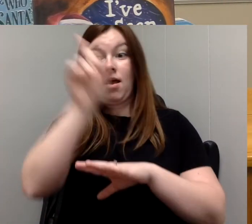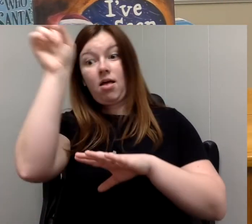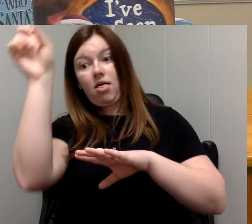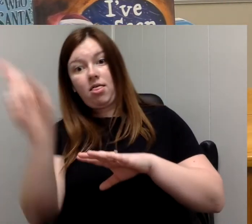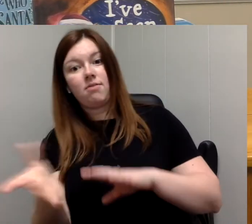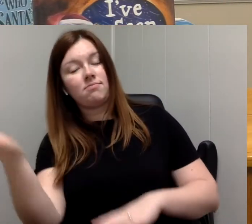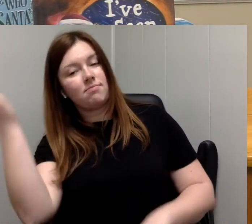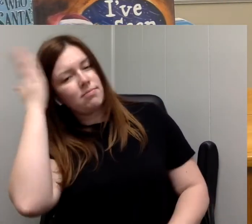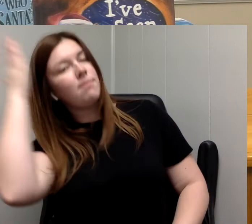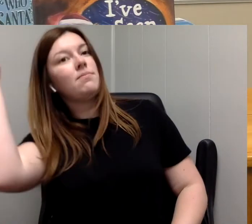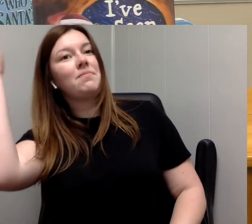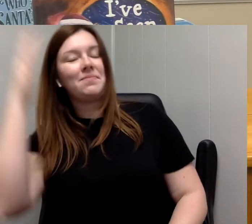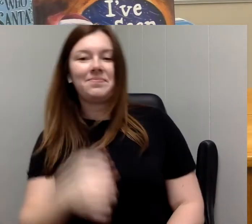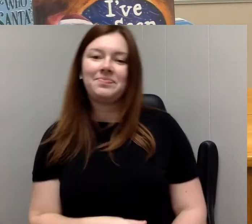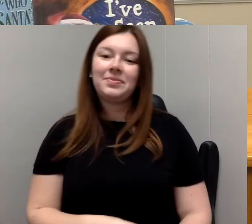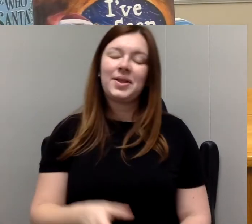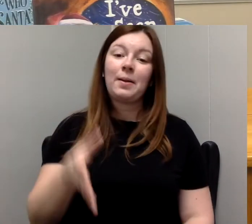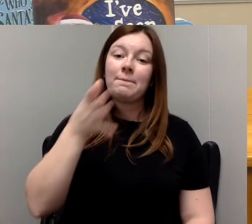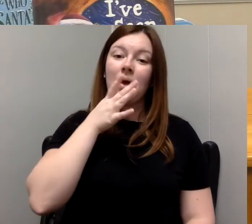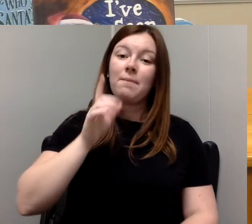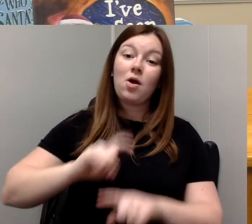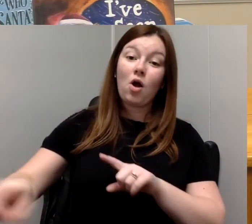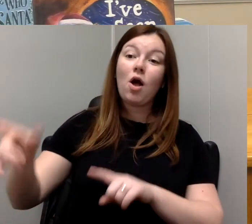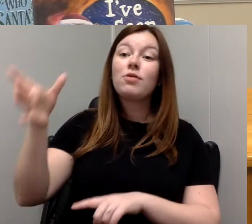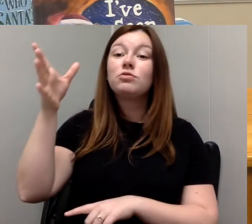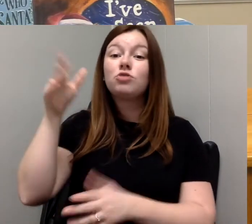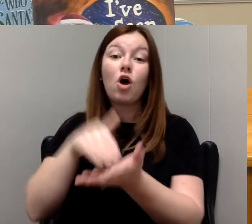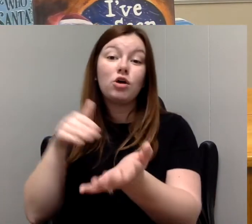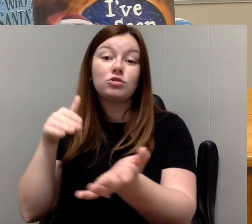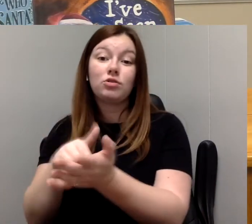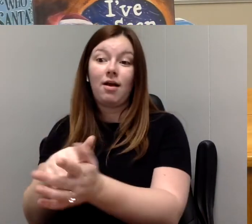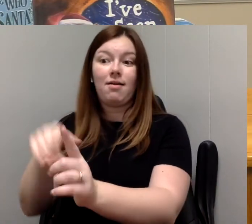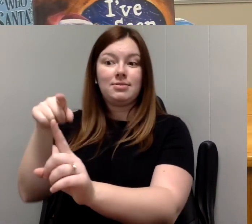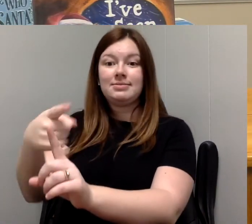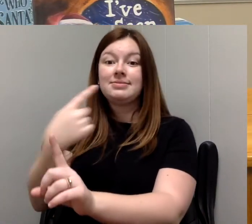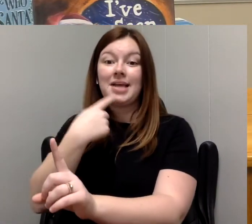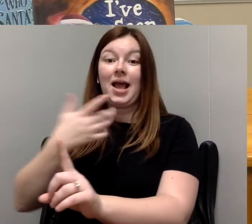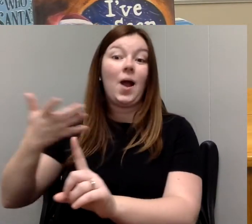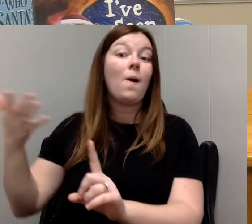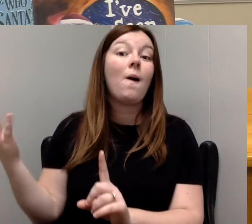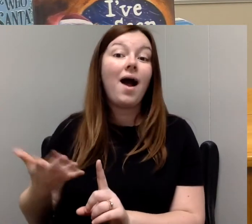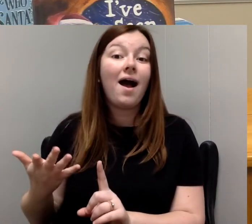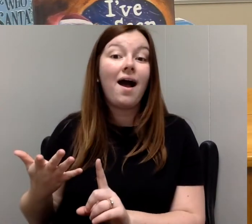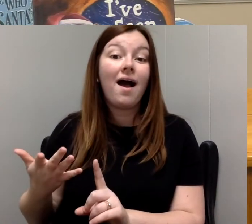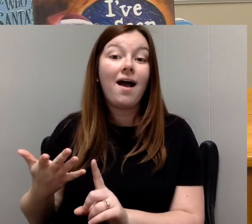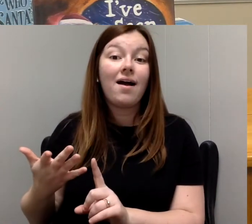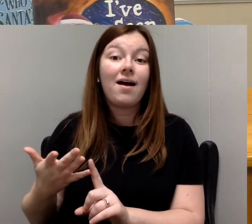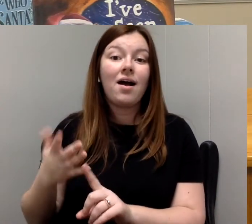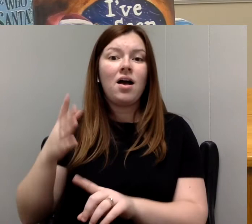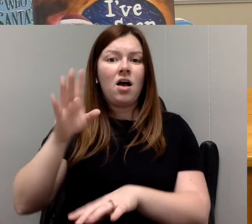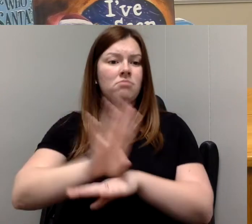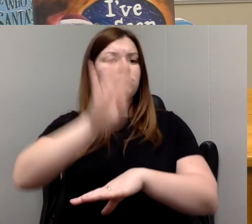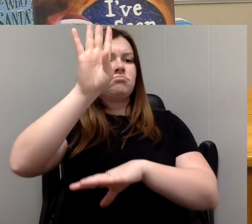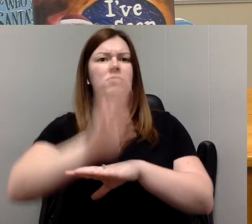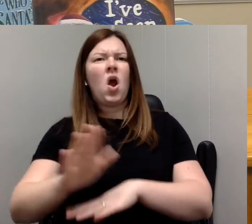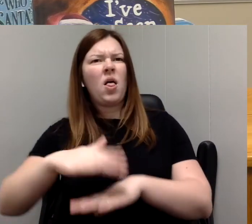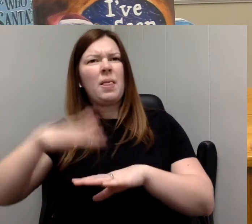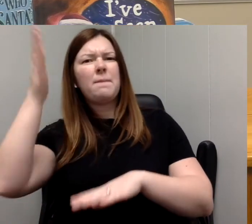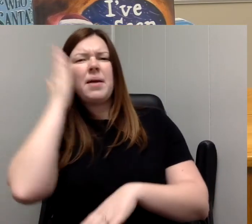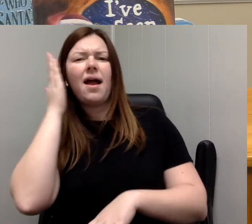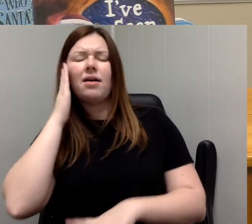fell off and bumped his head. Mama called the doctor and the doctor